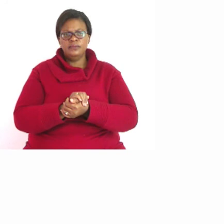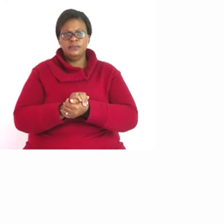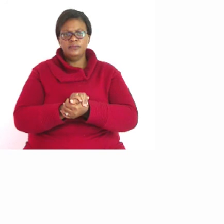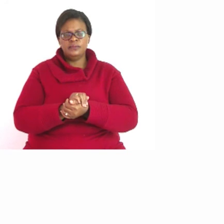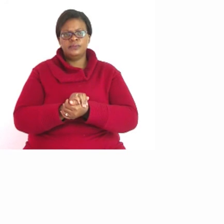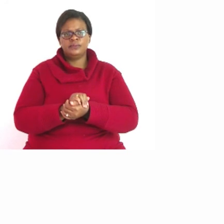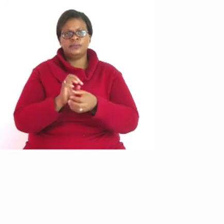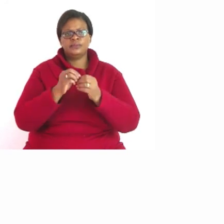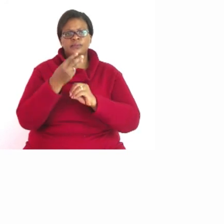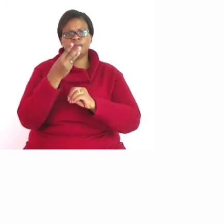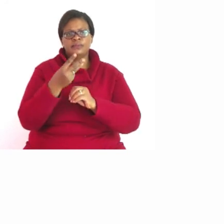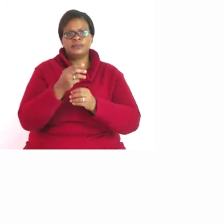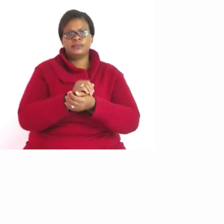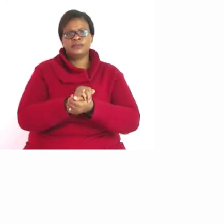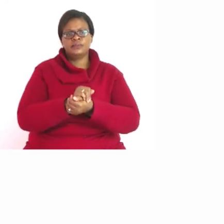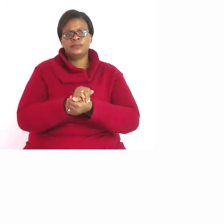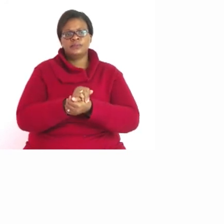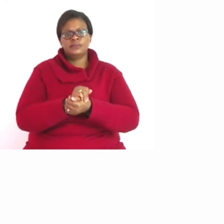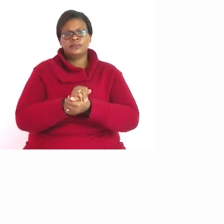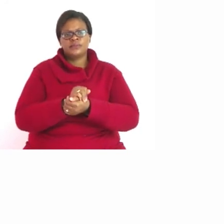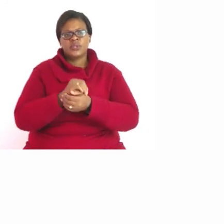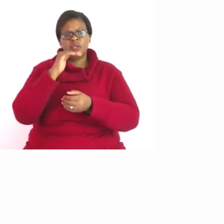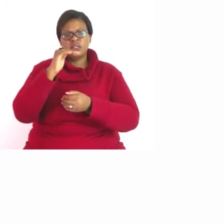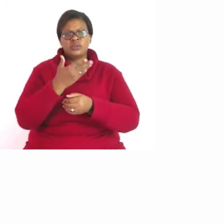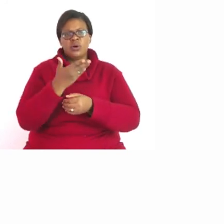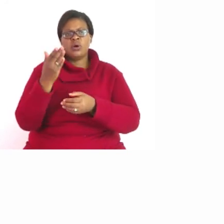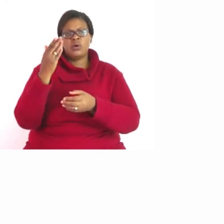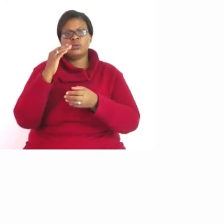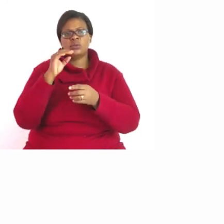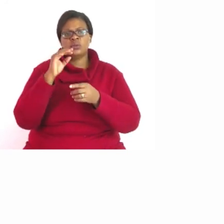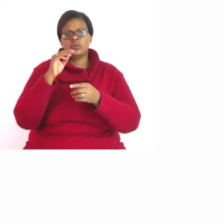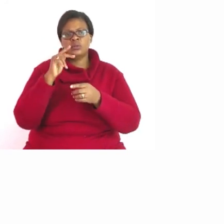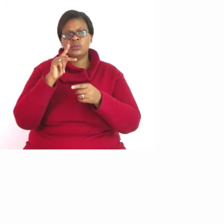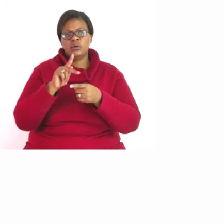3, you need to list all prime numbers between 71 and 90.